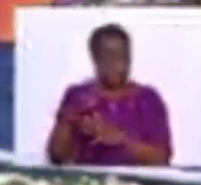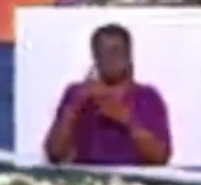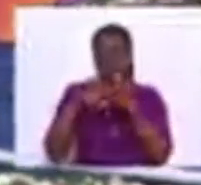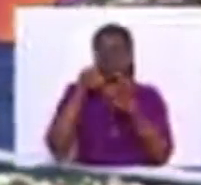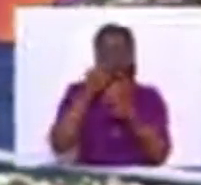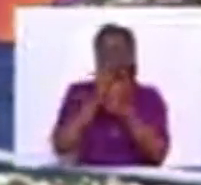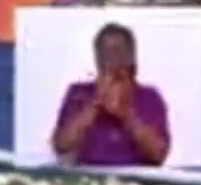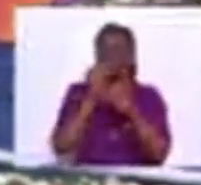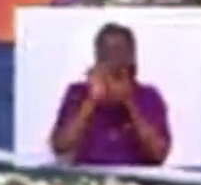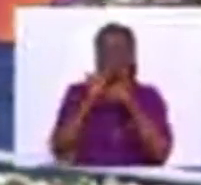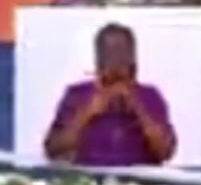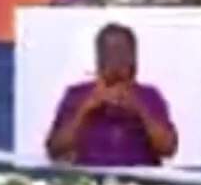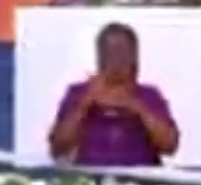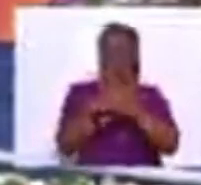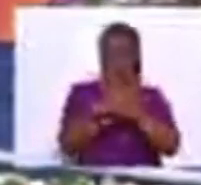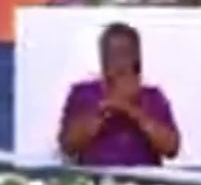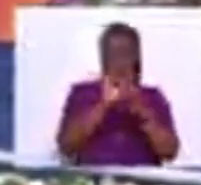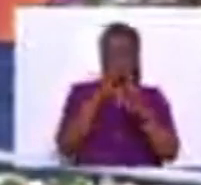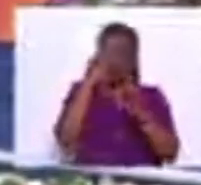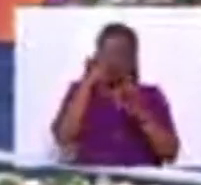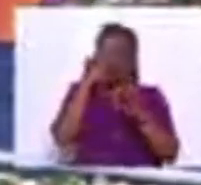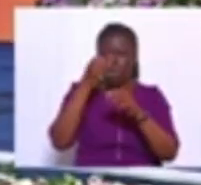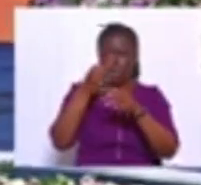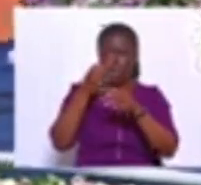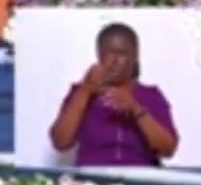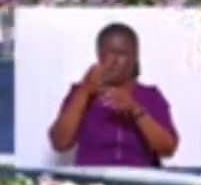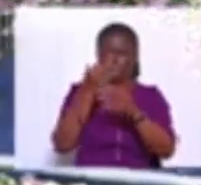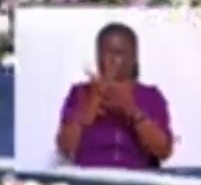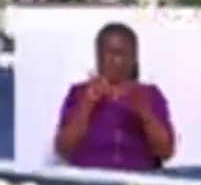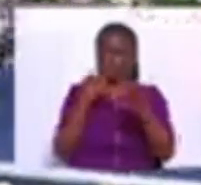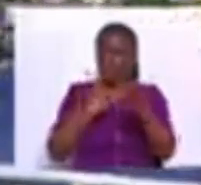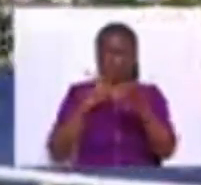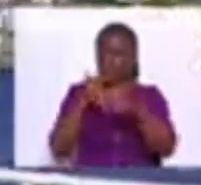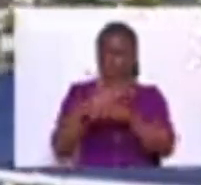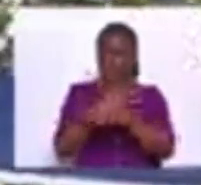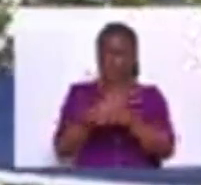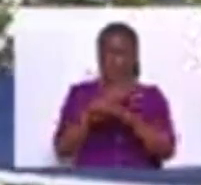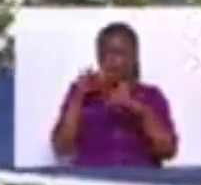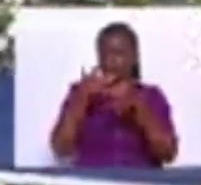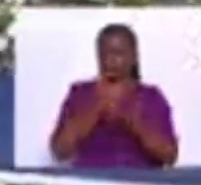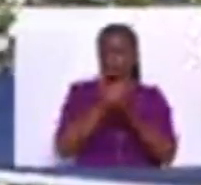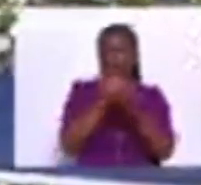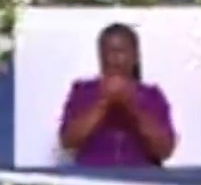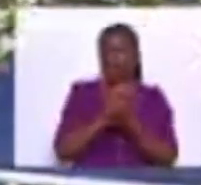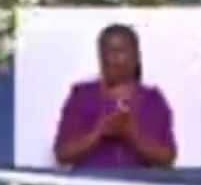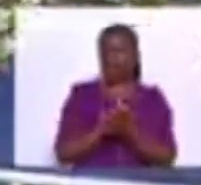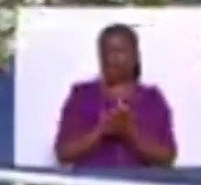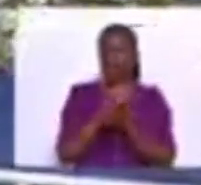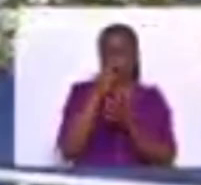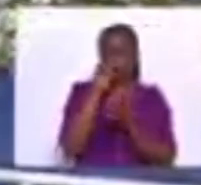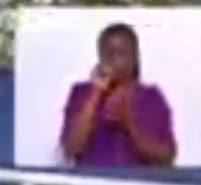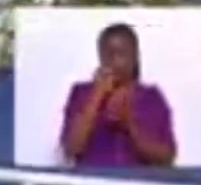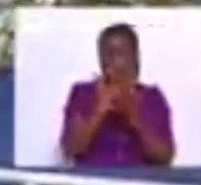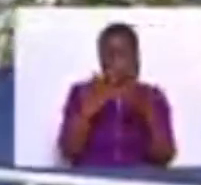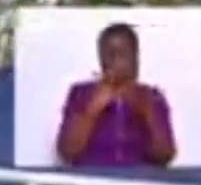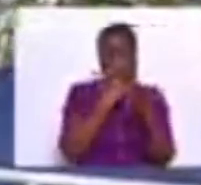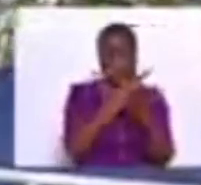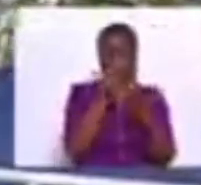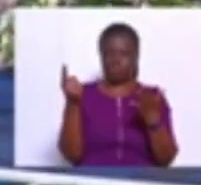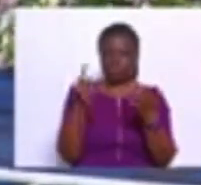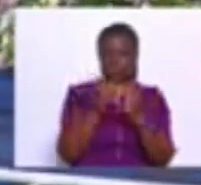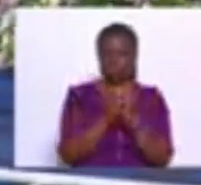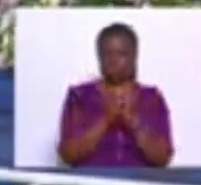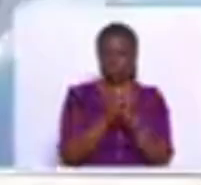And if you know somebody with cancer, this is quite relevant to you. The first thing I will say to you is get